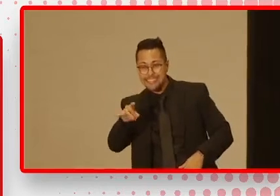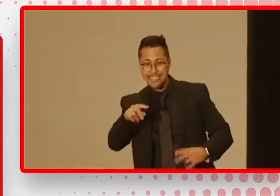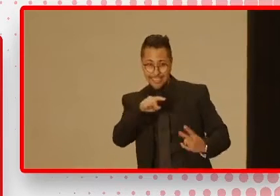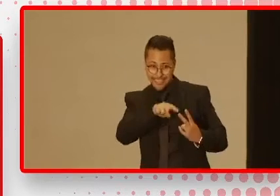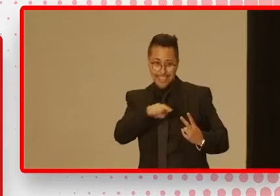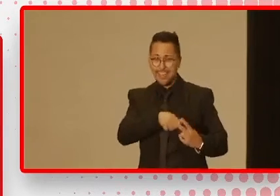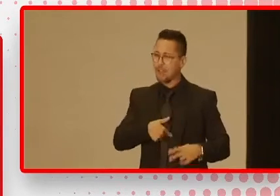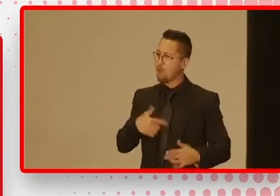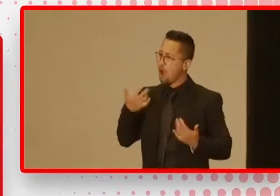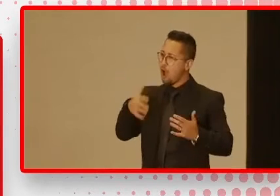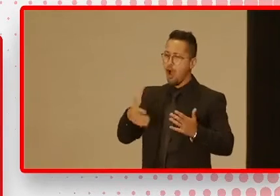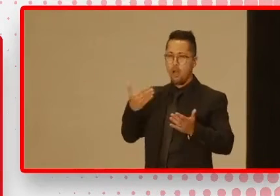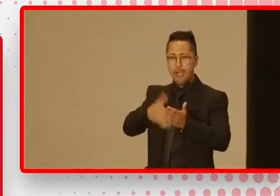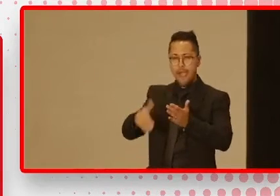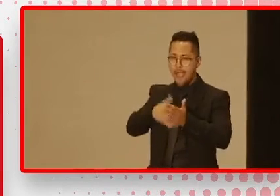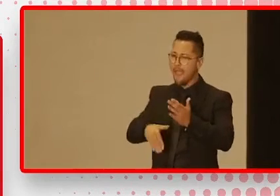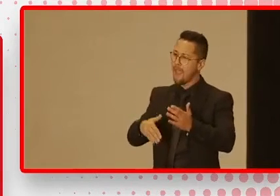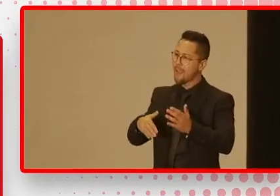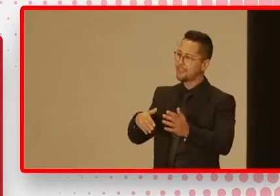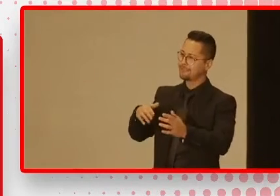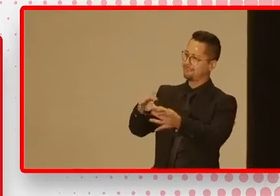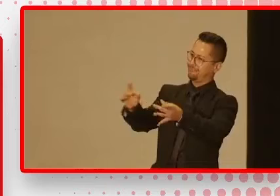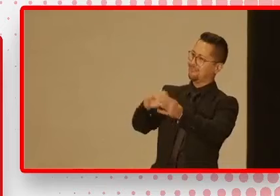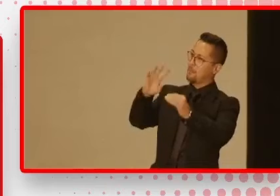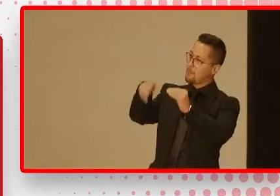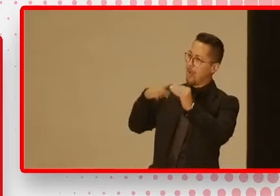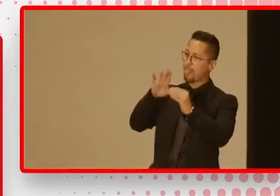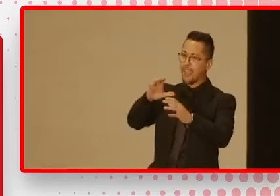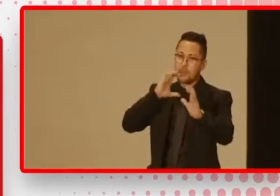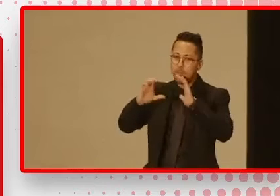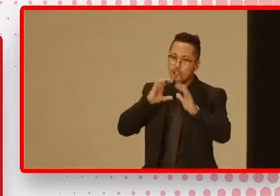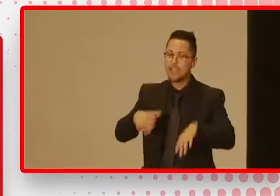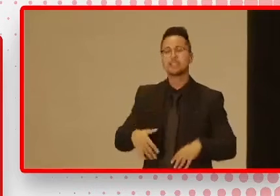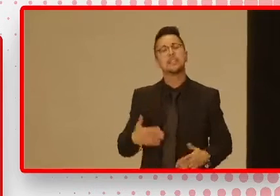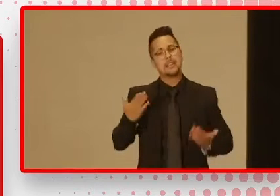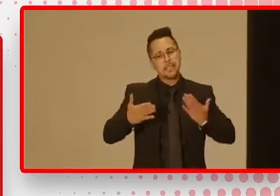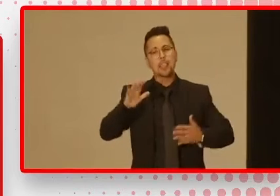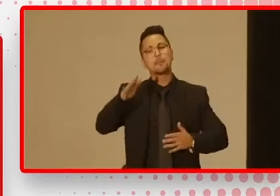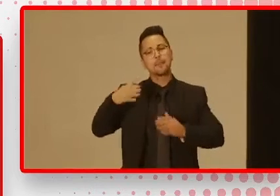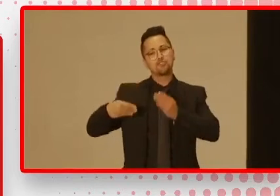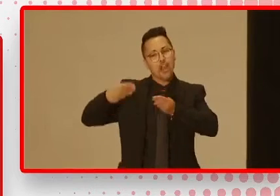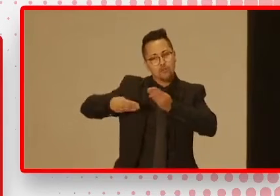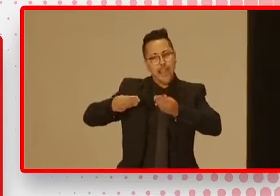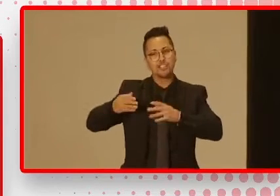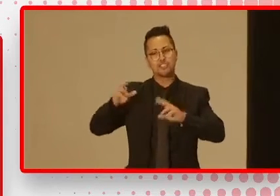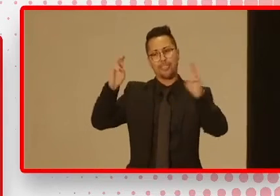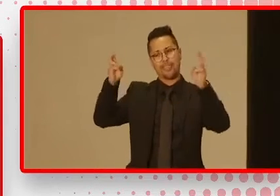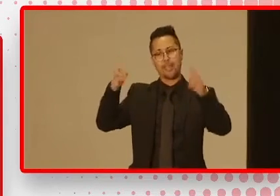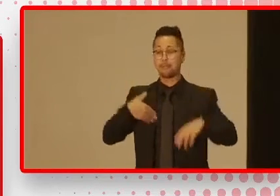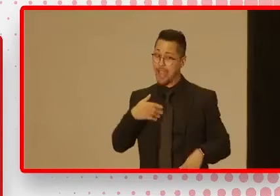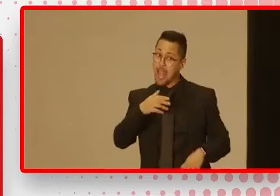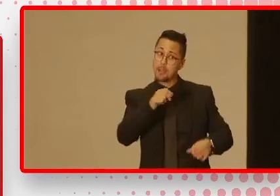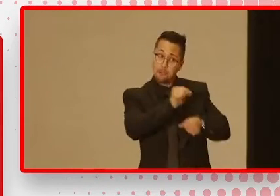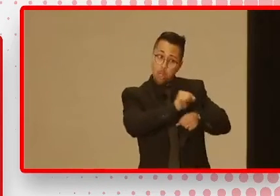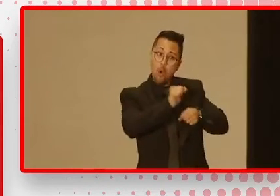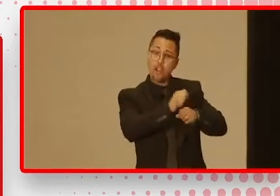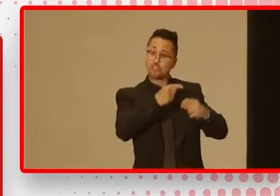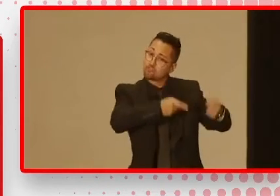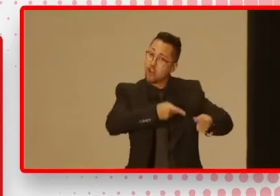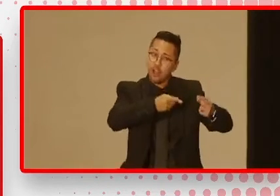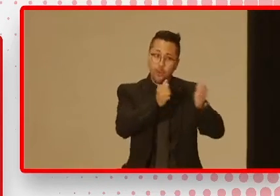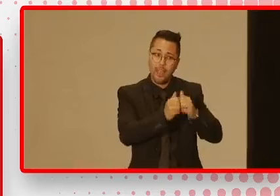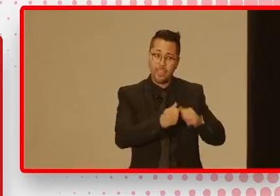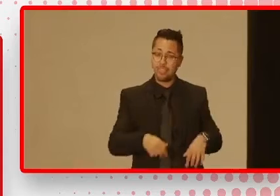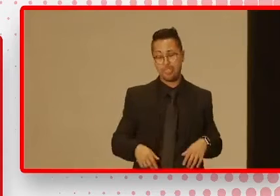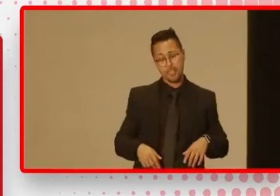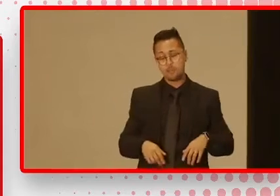terrible. But it is a little bit of a generation thing, but that's something employers are having challenges with, you know, and just what I talked about earlier, just being